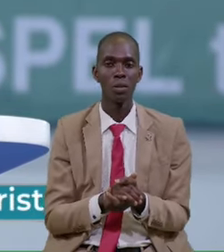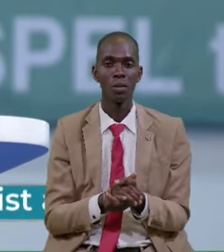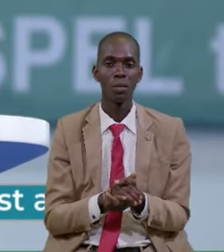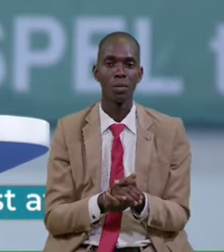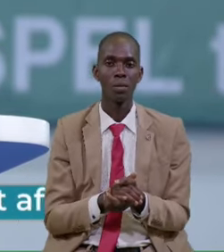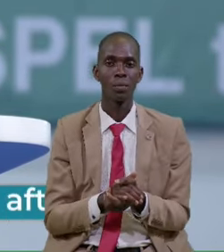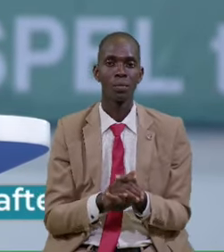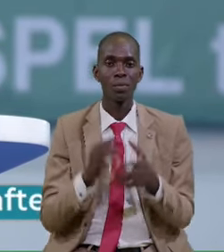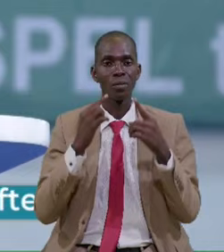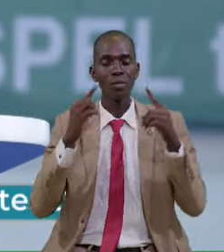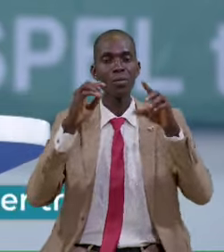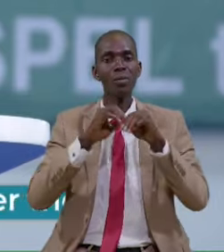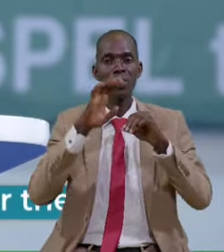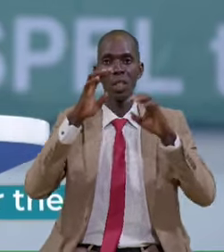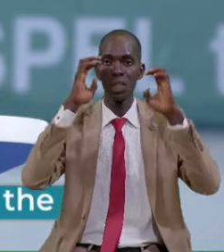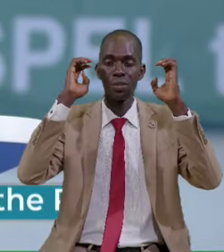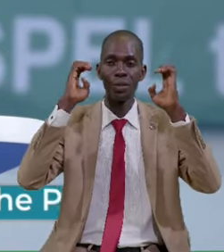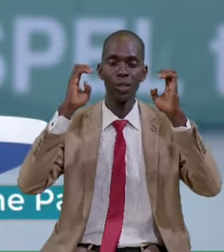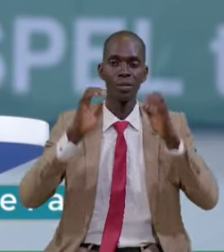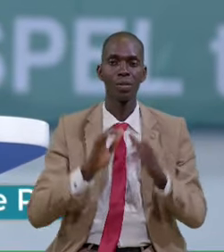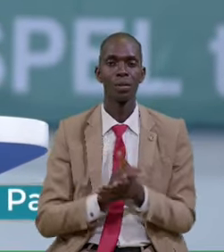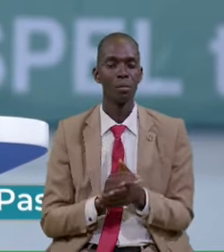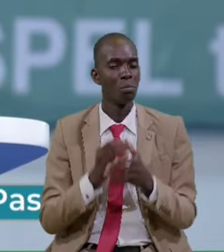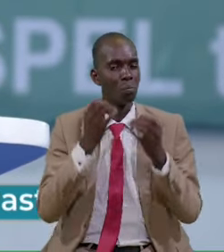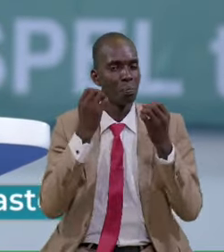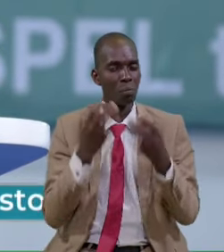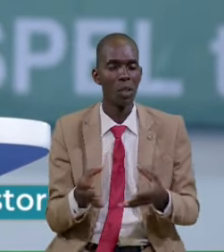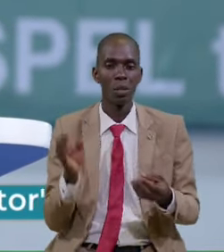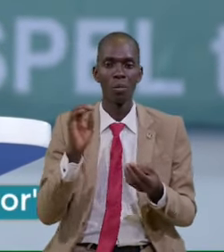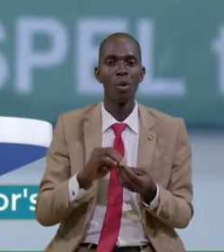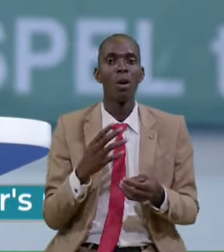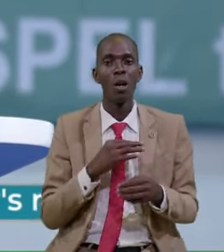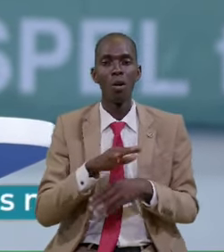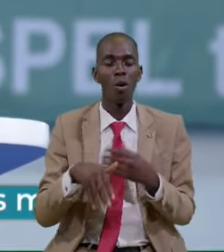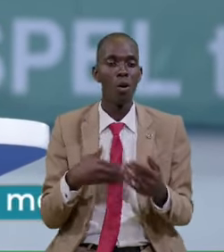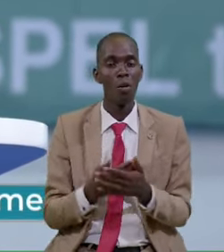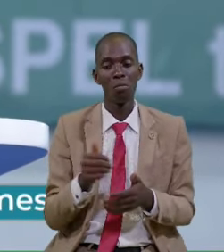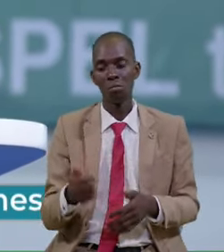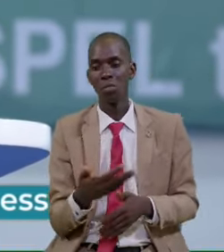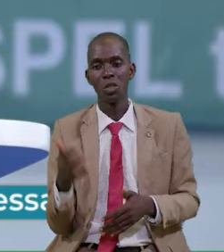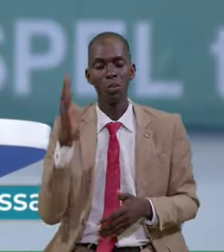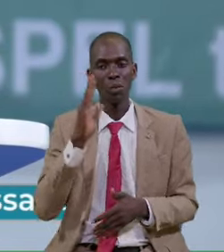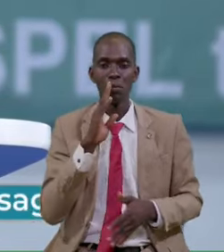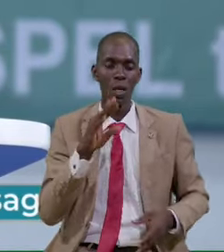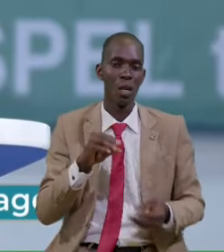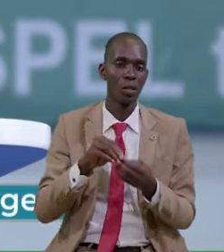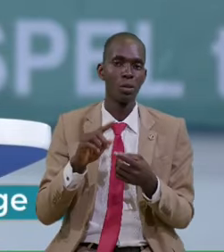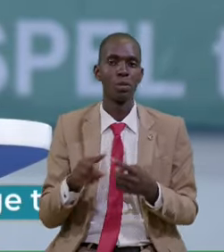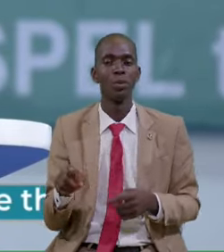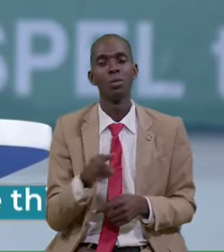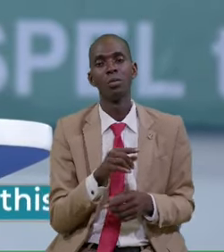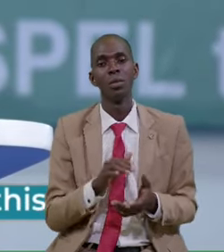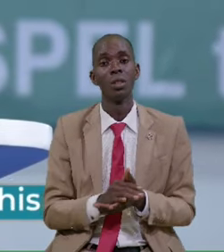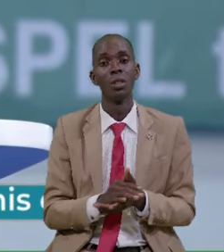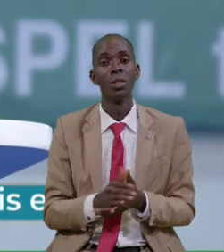successful career, many more. And all these other things shall be added unto you. There is always a starting